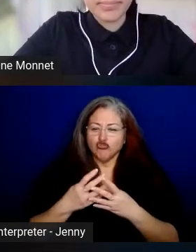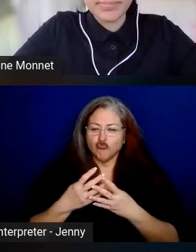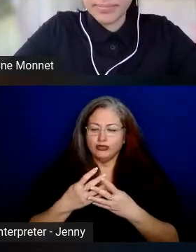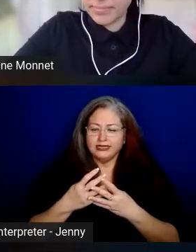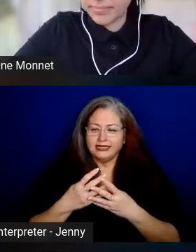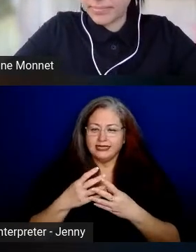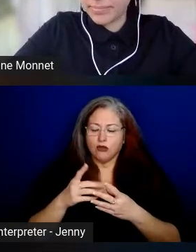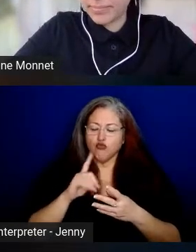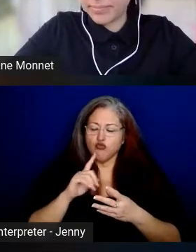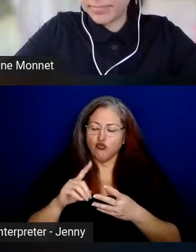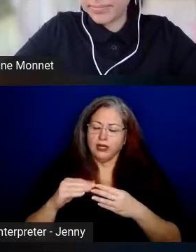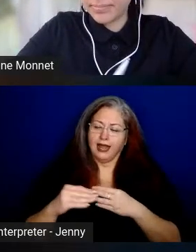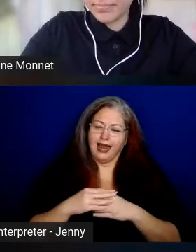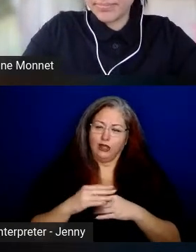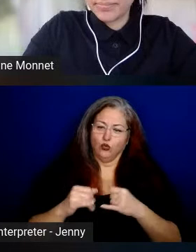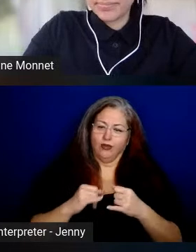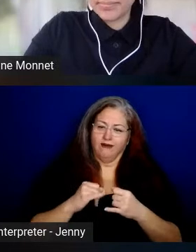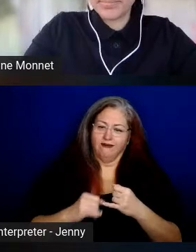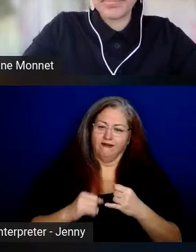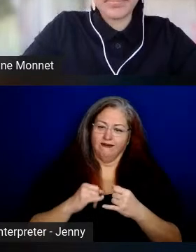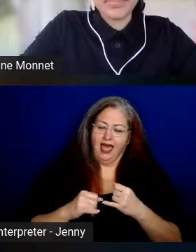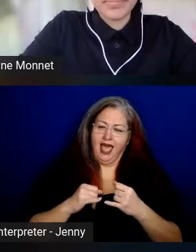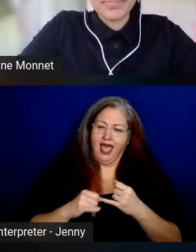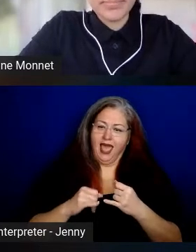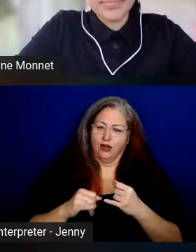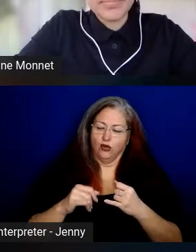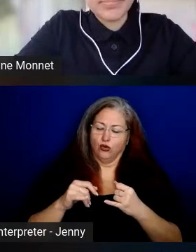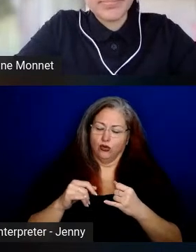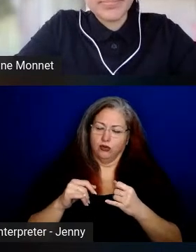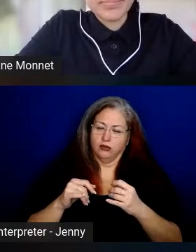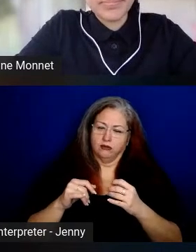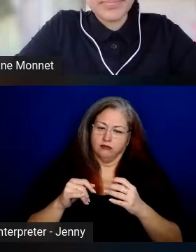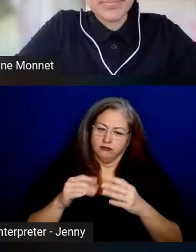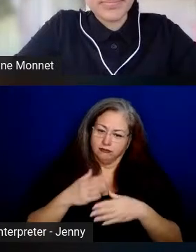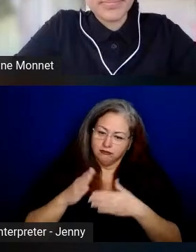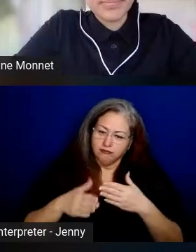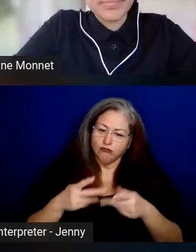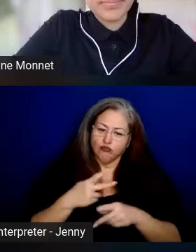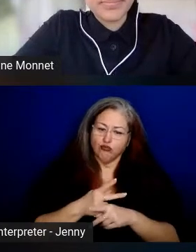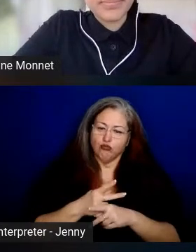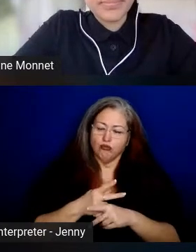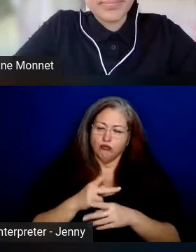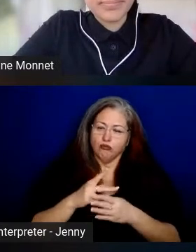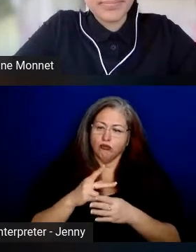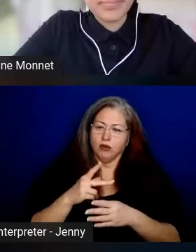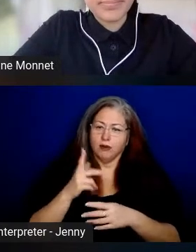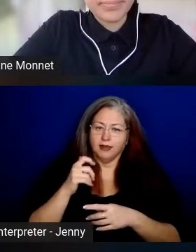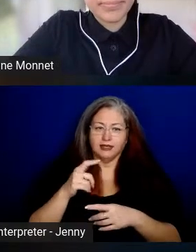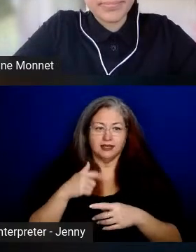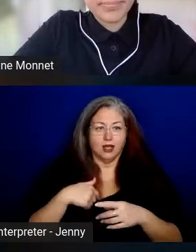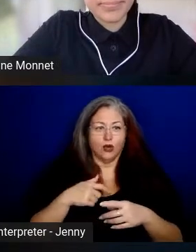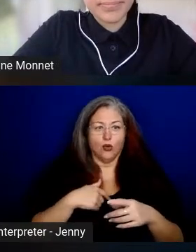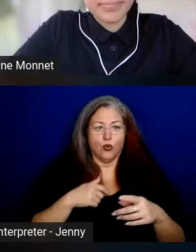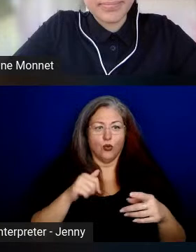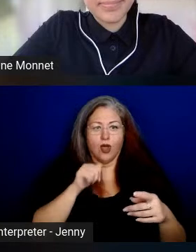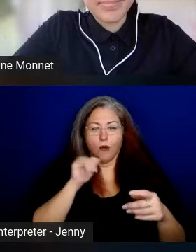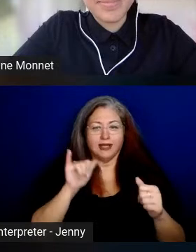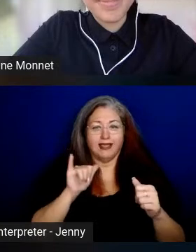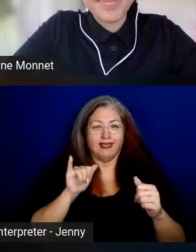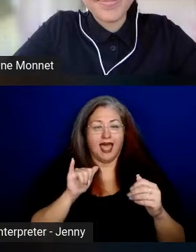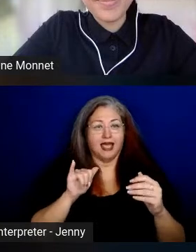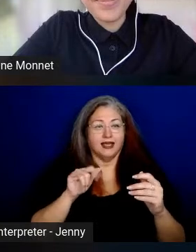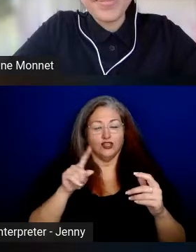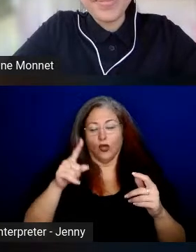I thought that was a really nice tidbit to share, because it isn't always like a work of art that just falls out of